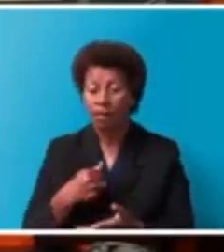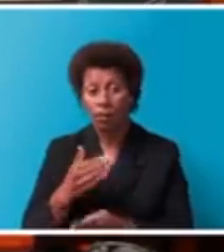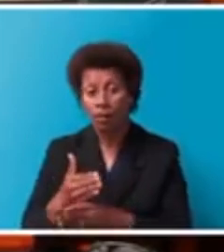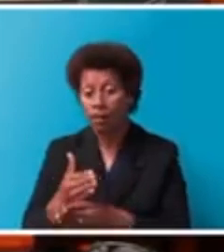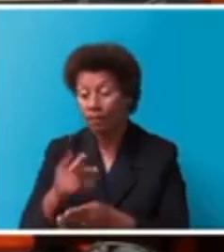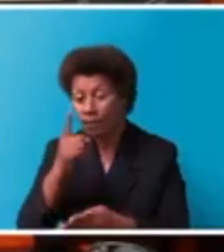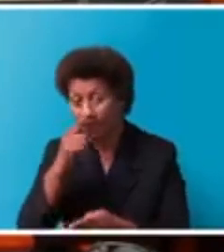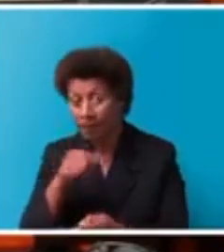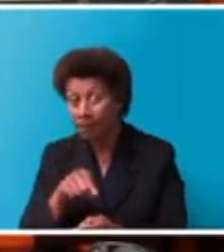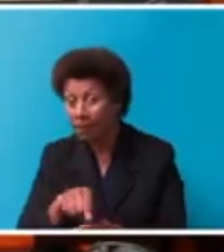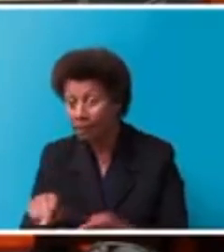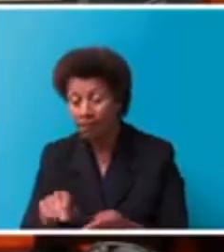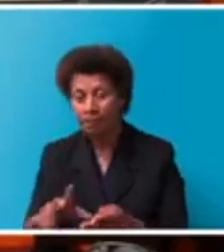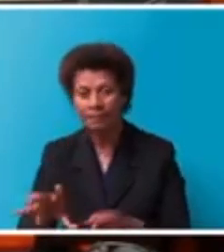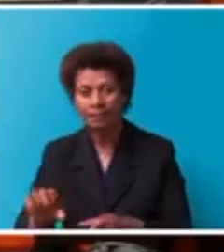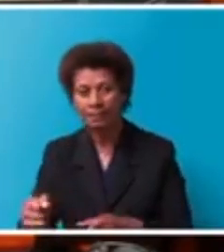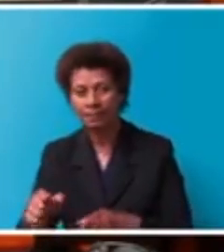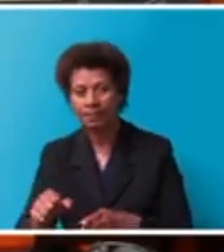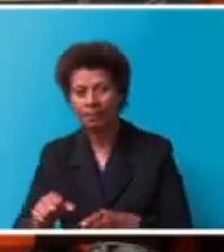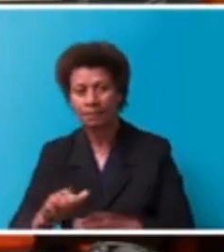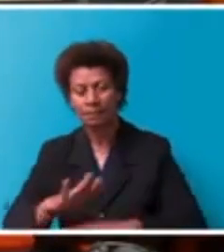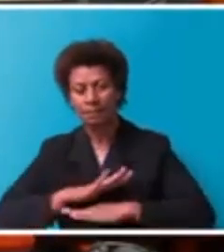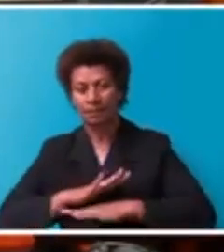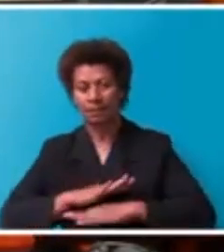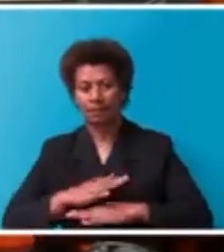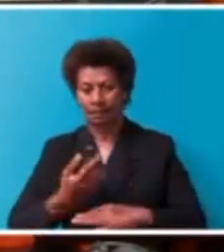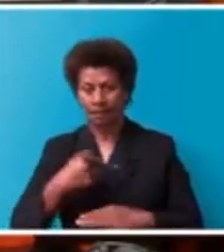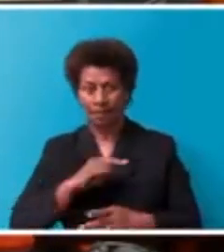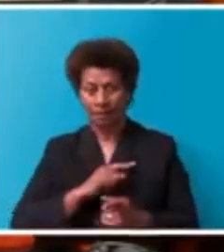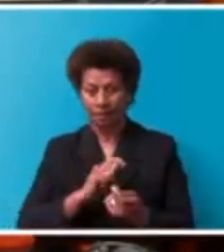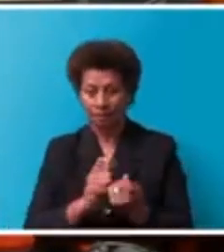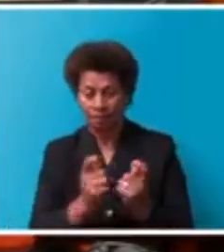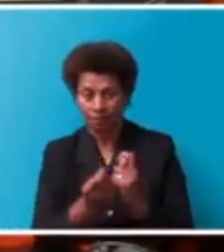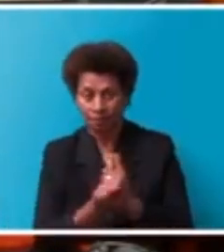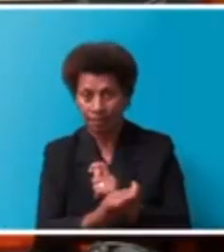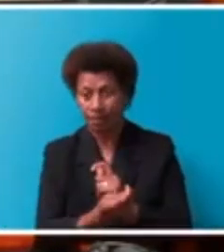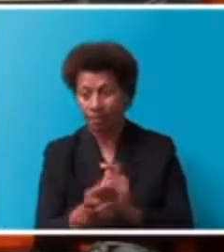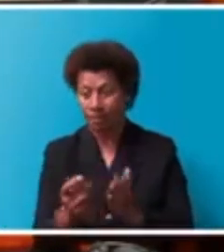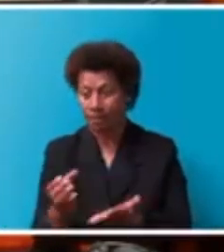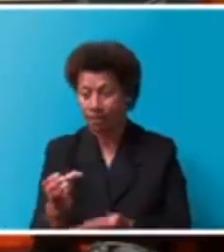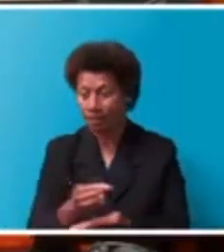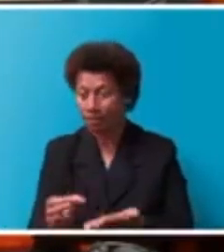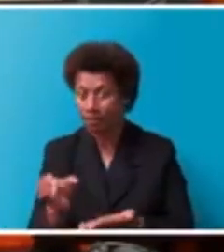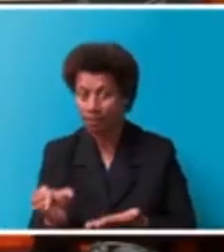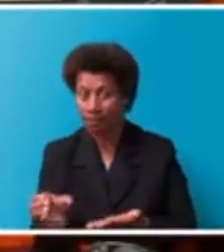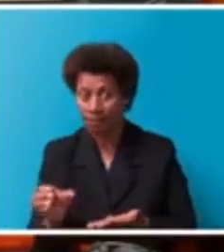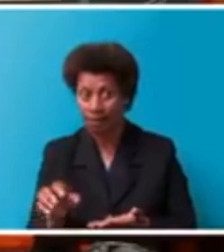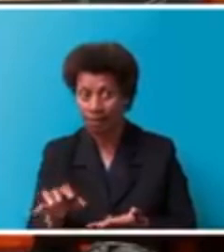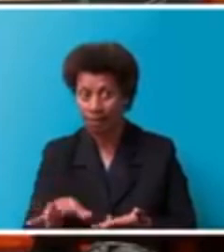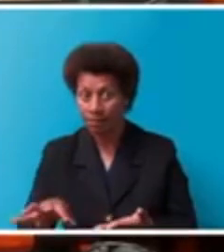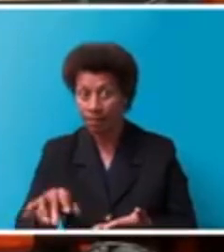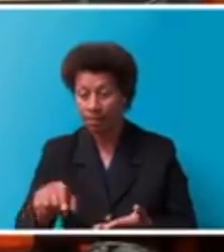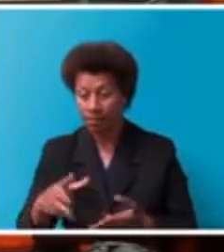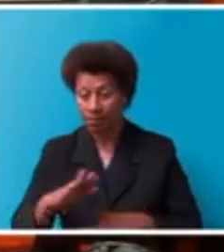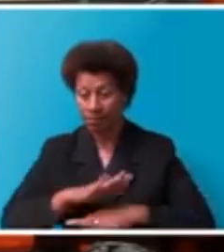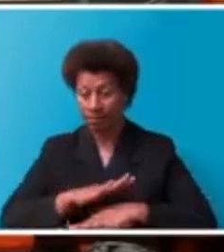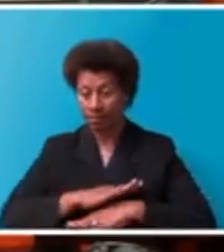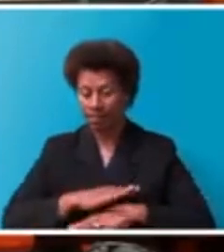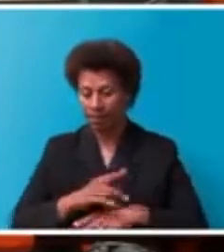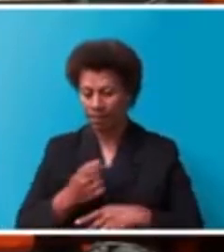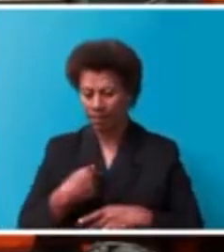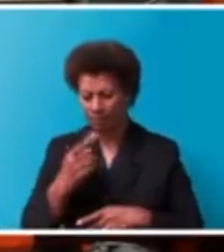on time. And whilst we at the Ministry would make amends to ensure that customers are indeed satisfied, we have identified a concerning